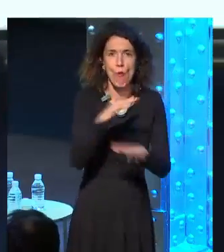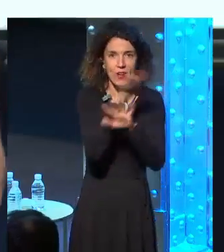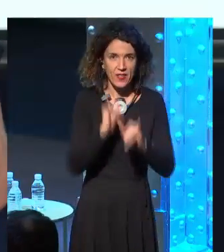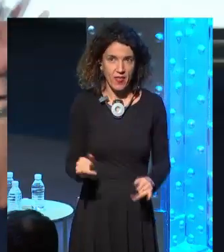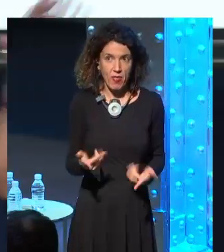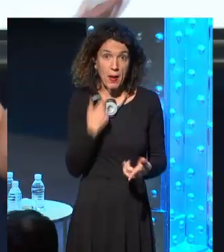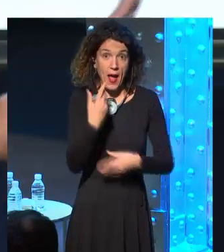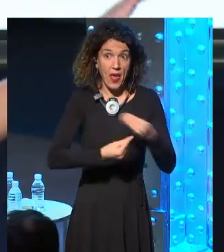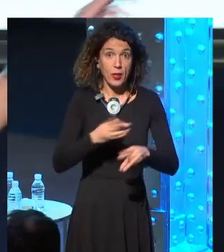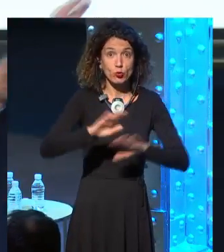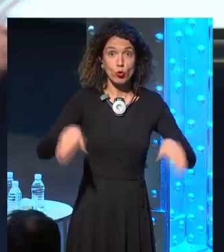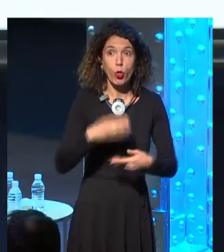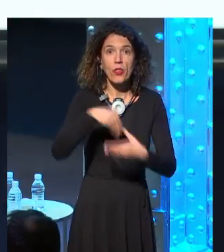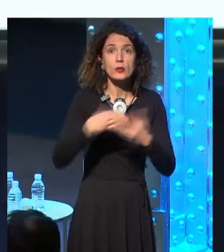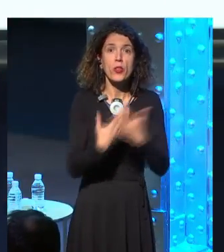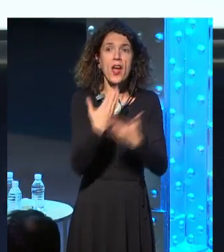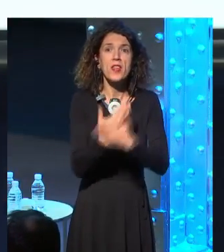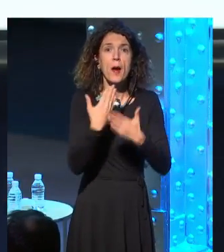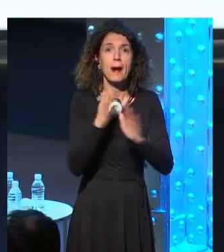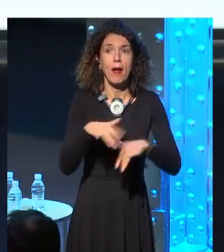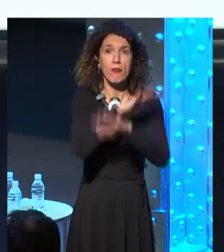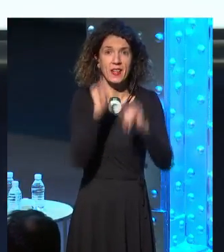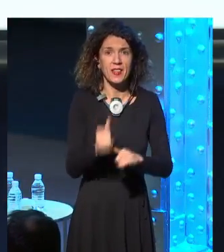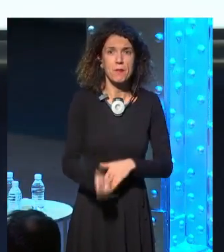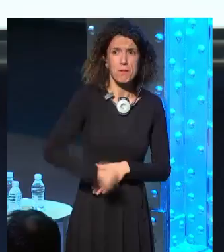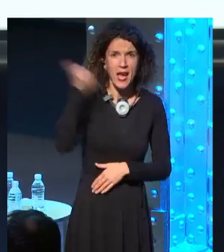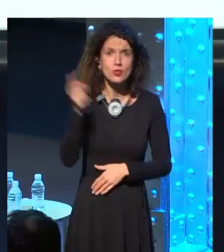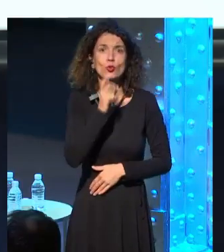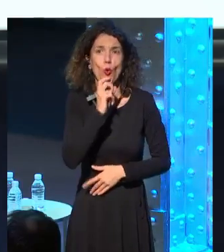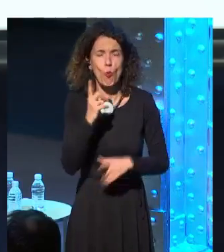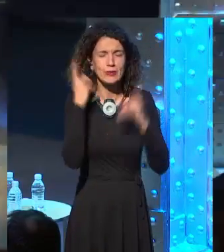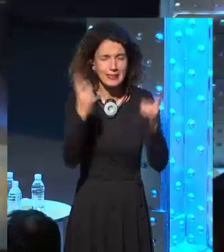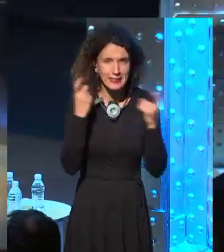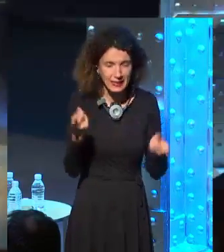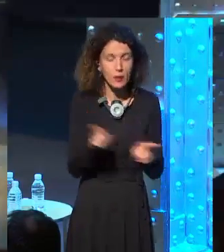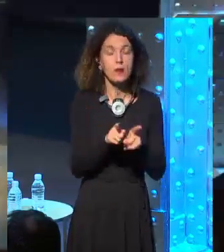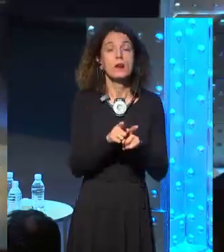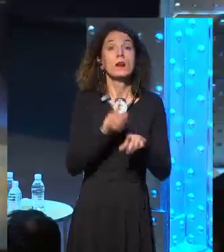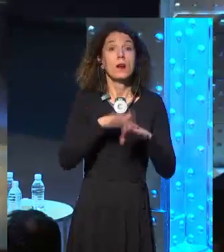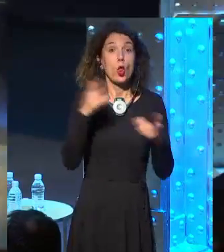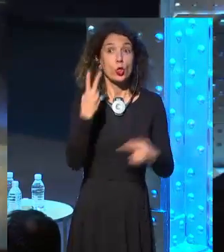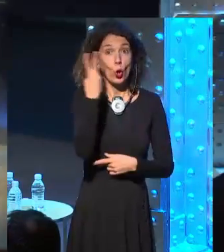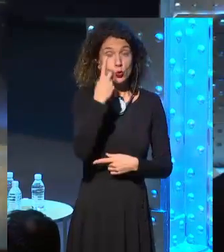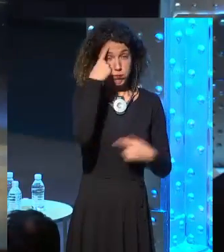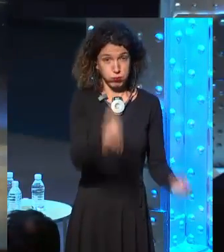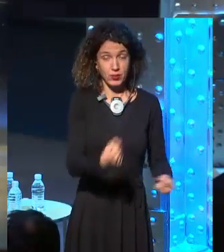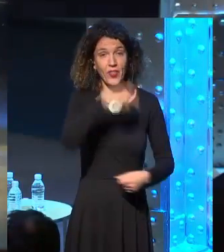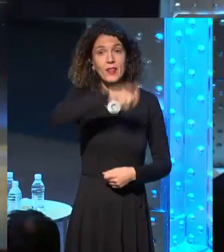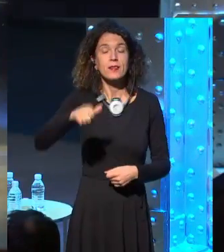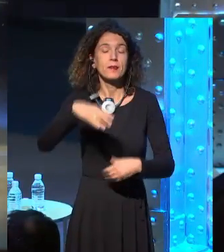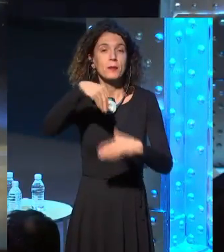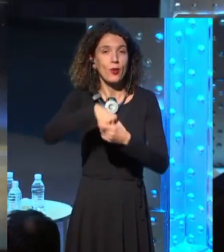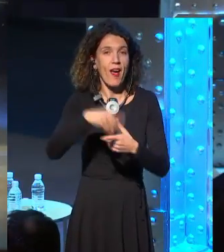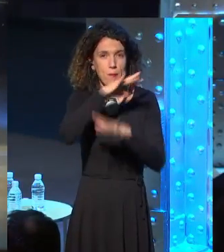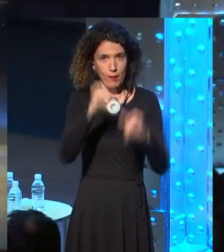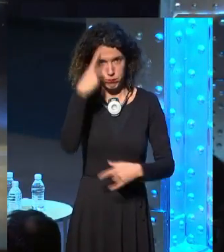find a recipe today, some trick that we can all do in our day-to-day lives in order to become happier. And for this, we have